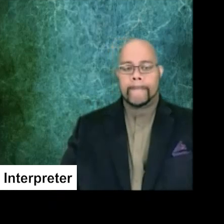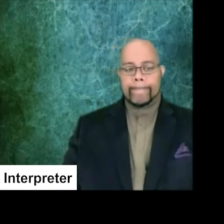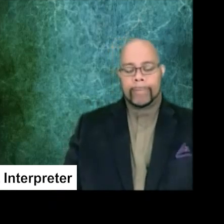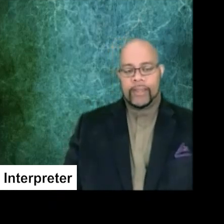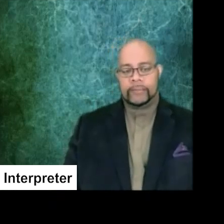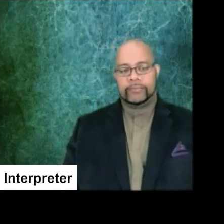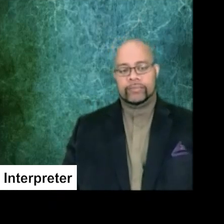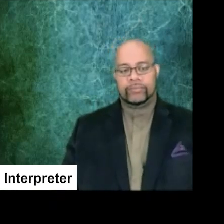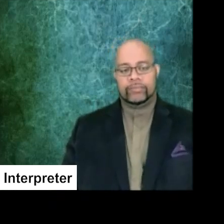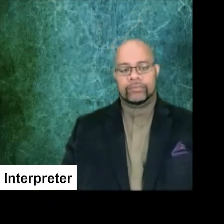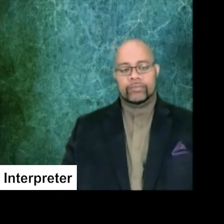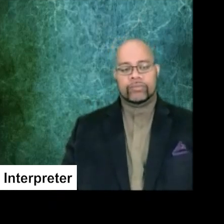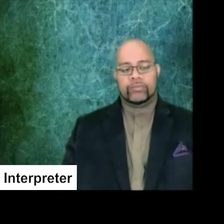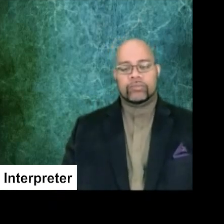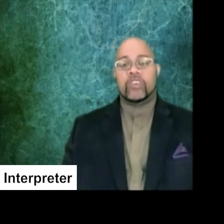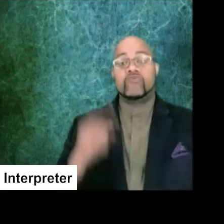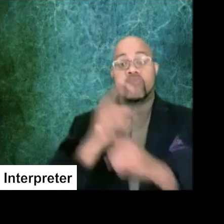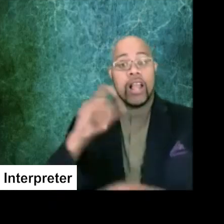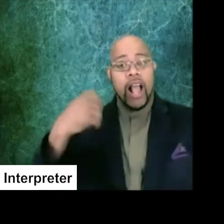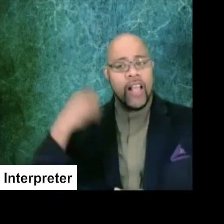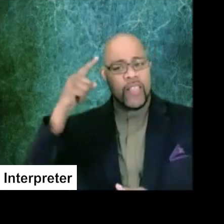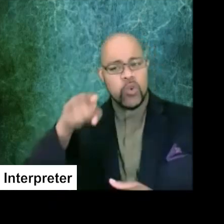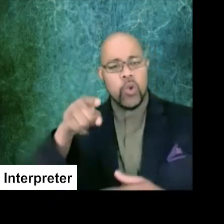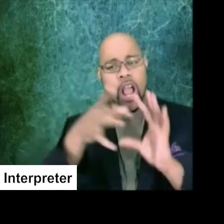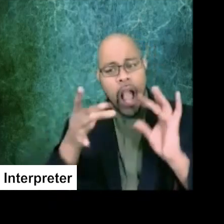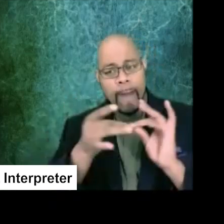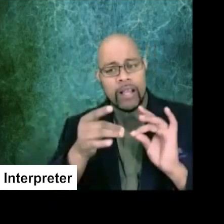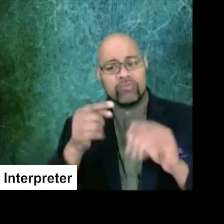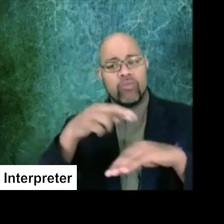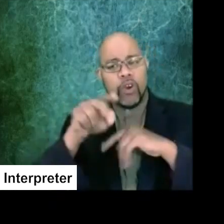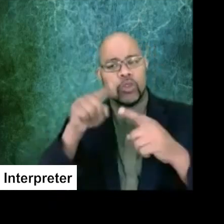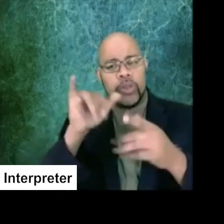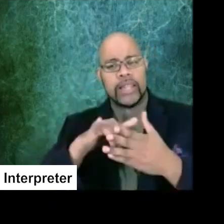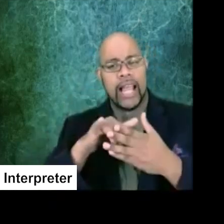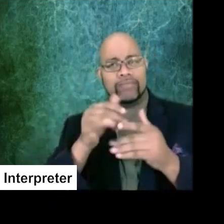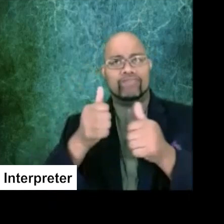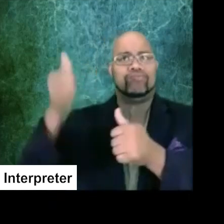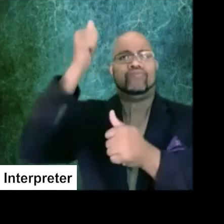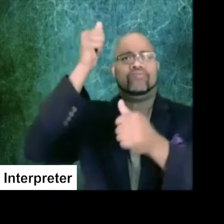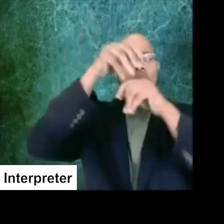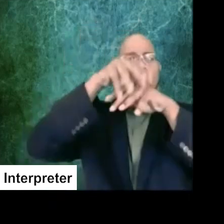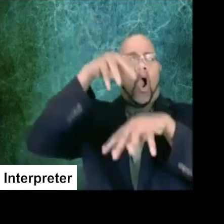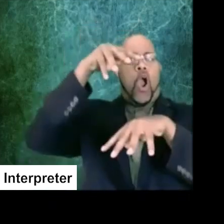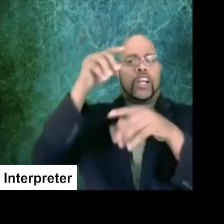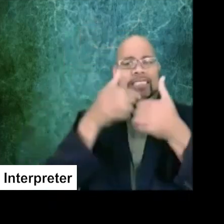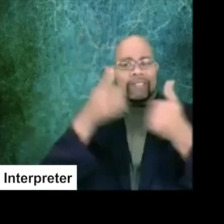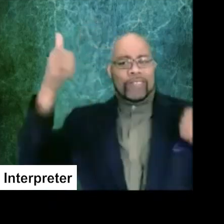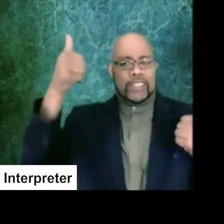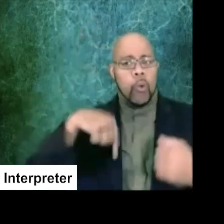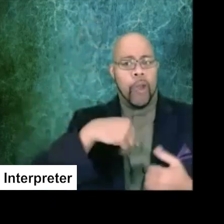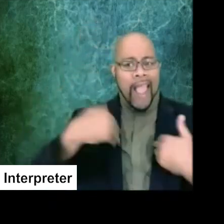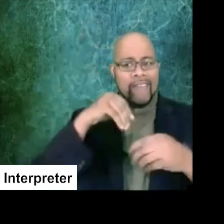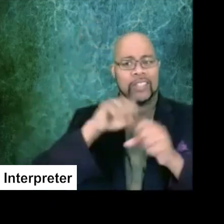don't right, Cal, and I think your comments are referring to the stratified hierarchical divisions we have